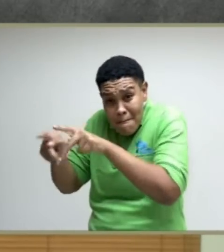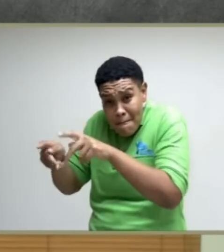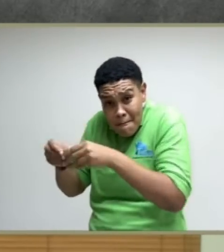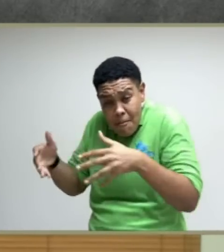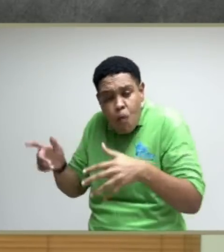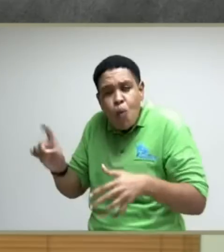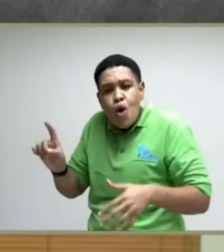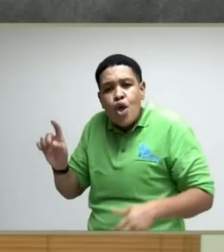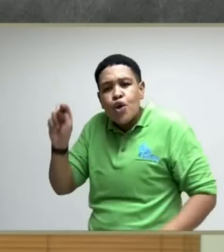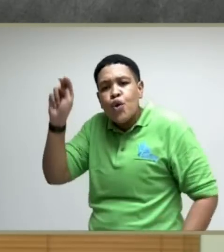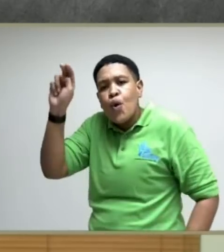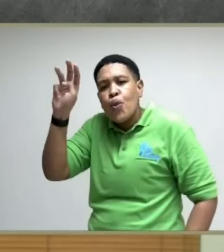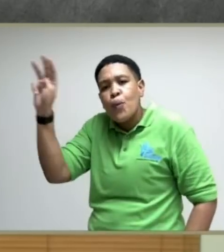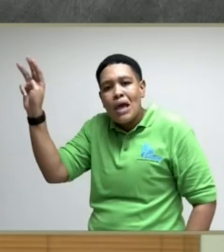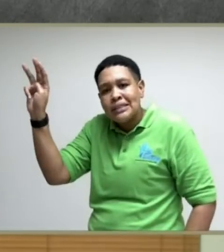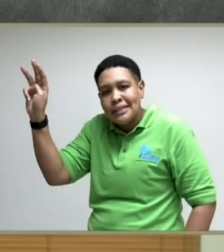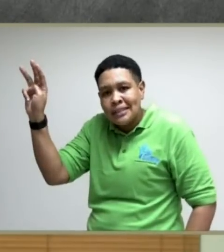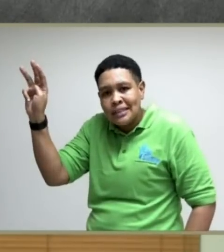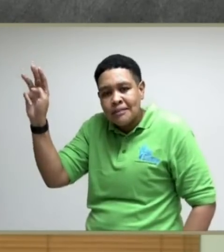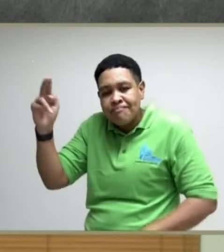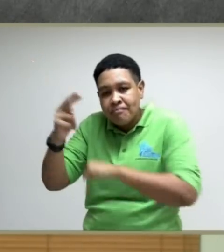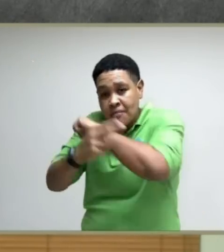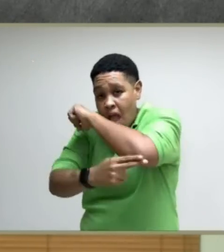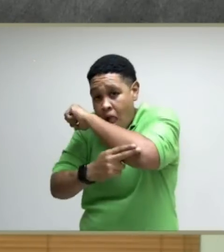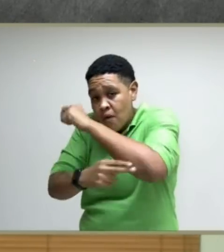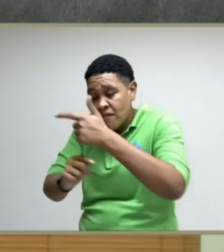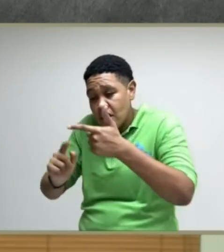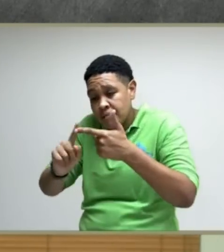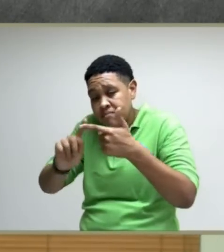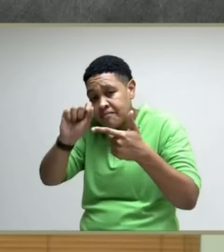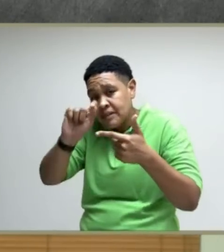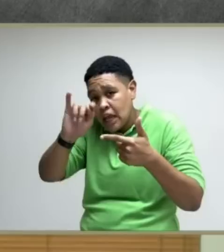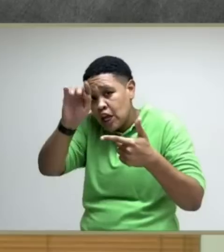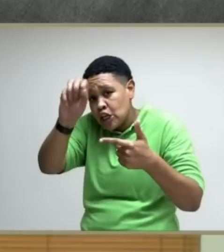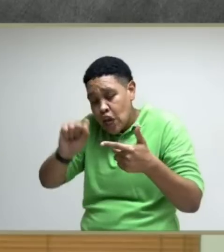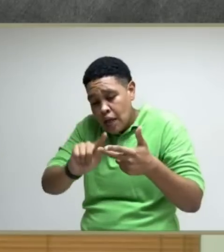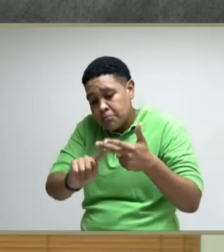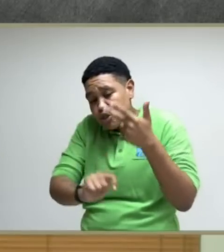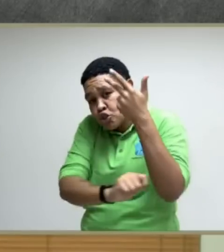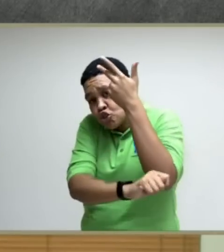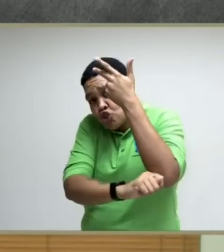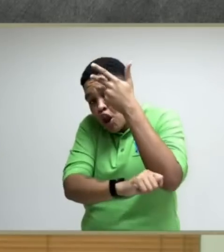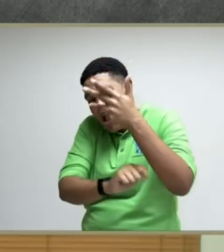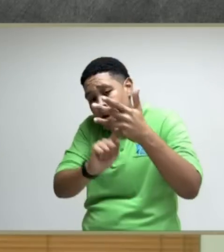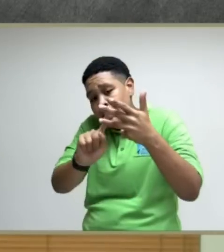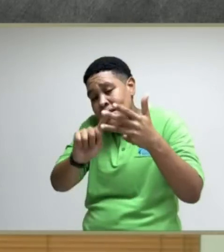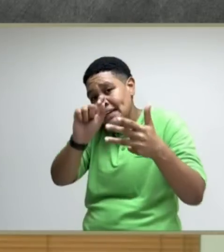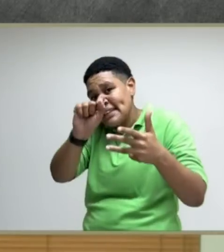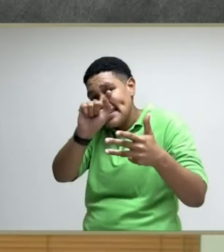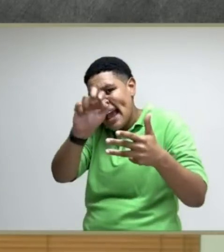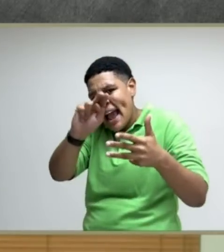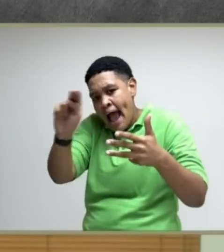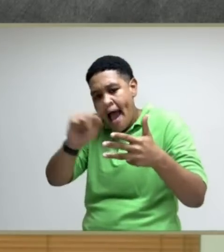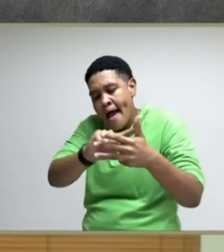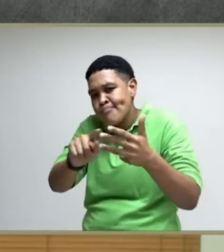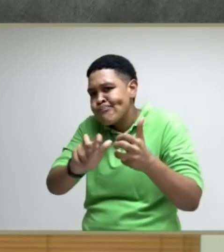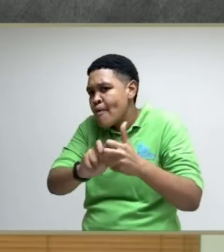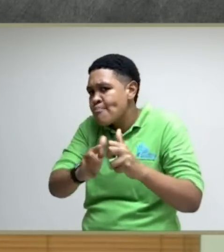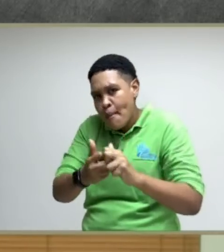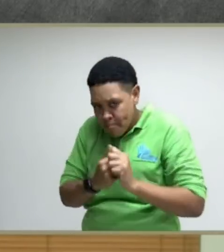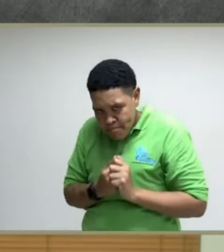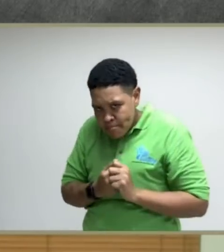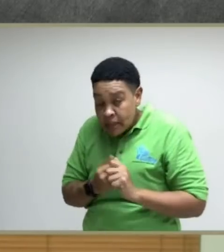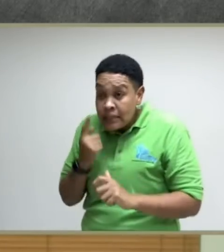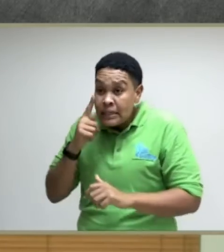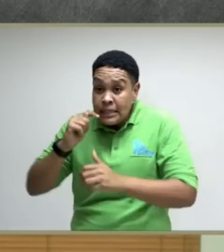the northwestern parishes, Hanover, St. James, Trelawney, and St. Anne. And then also St. Thomas, you